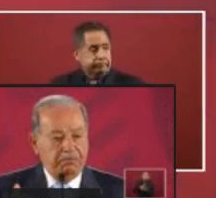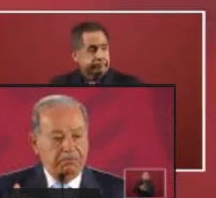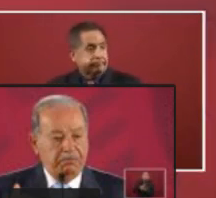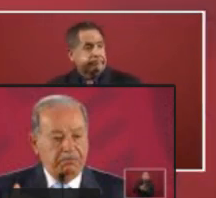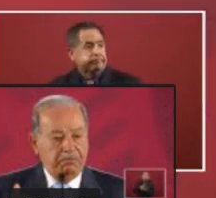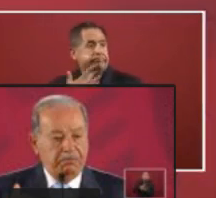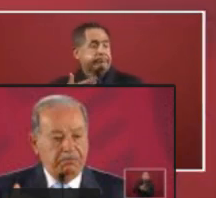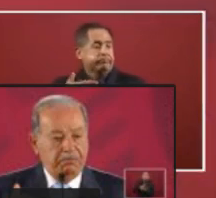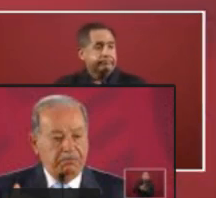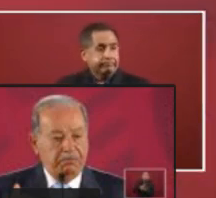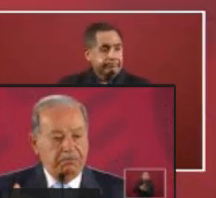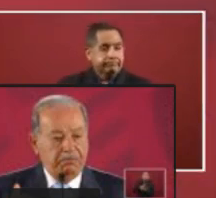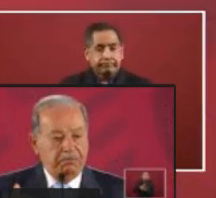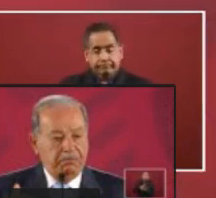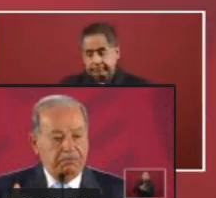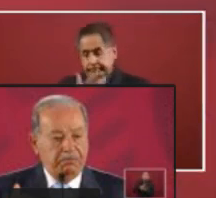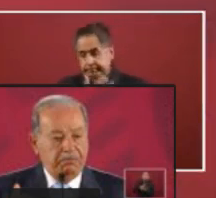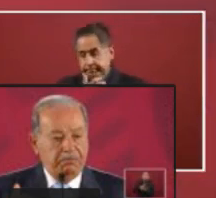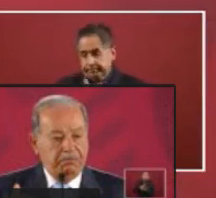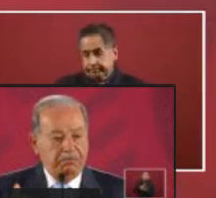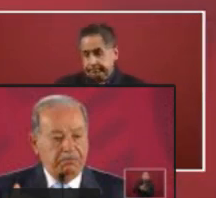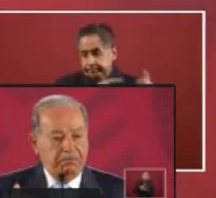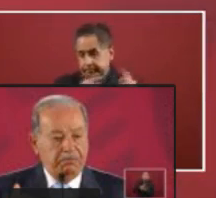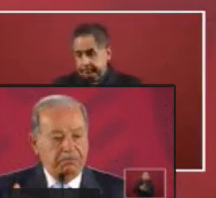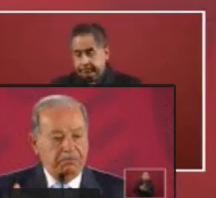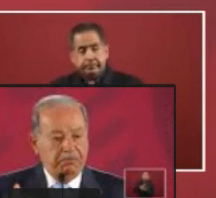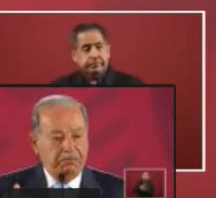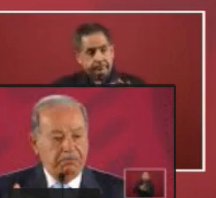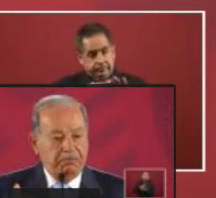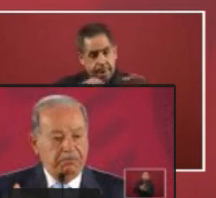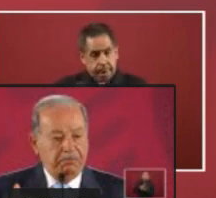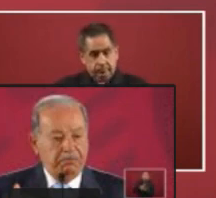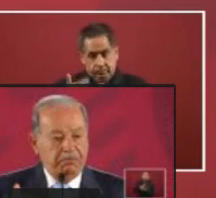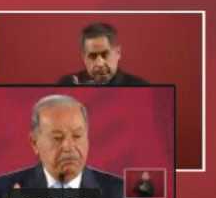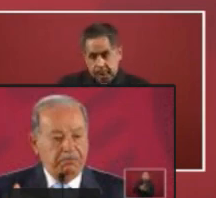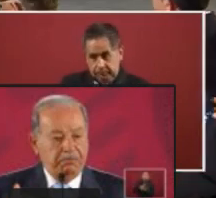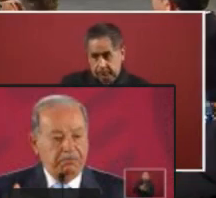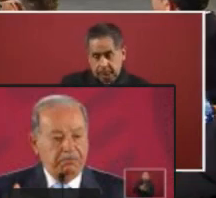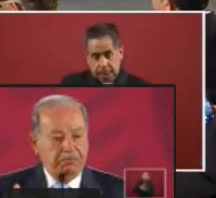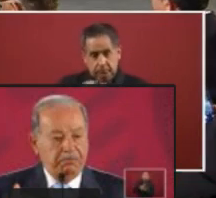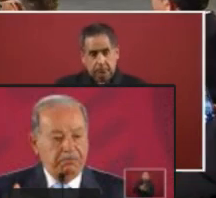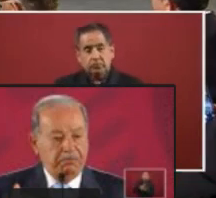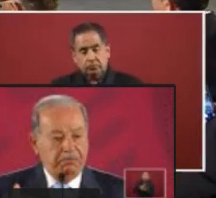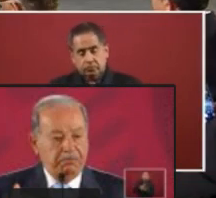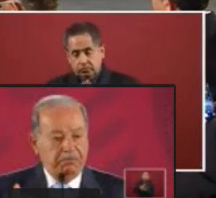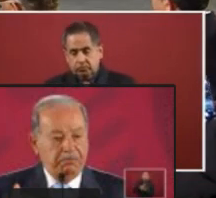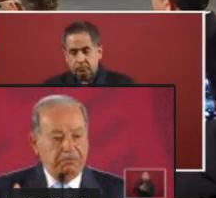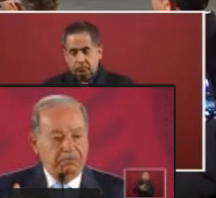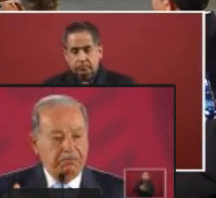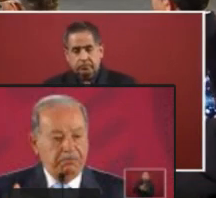arrangement was made with Group Carson, which will be transported directly from the U.S.,